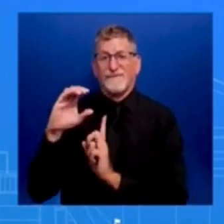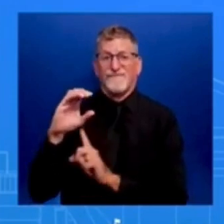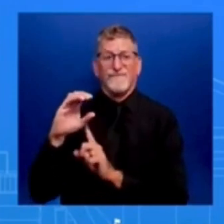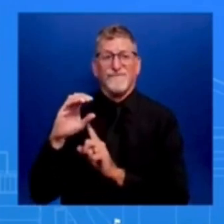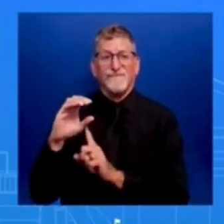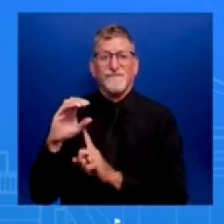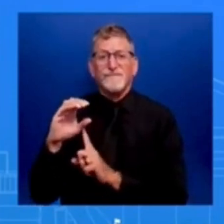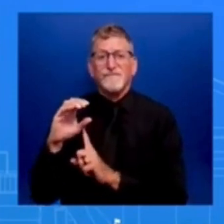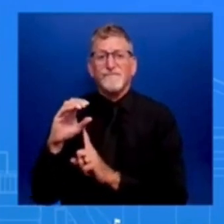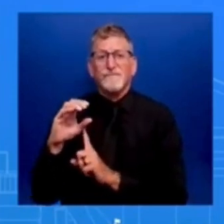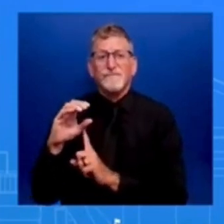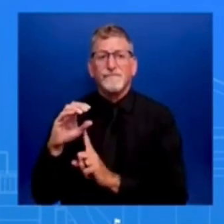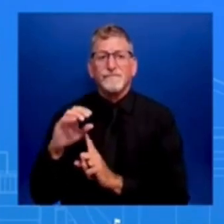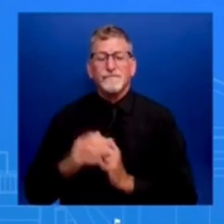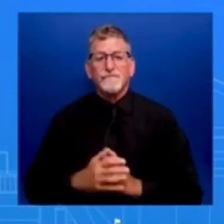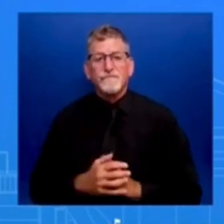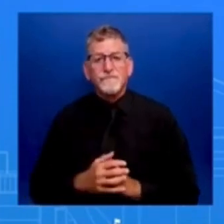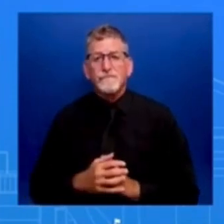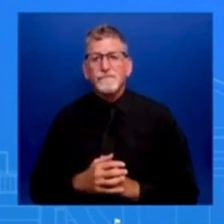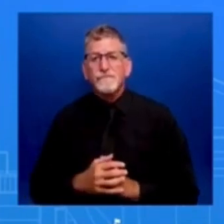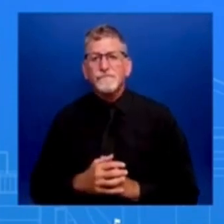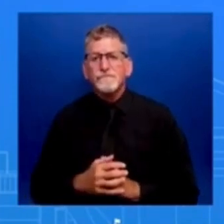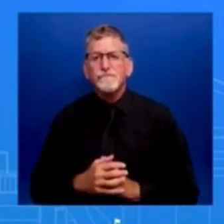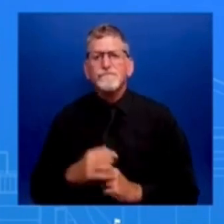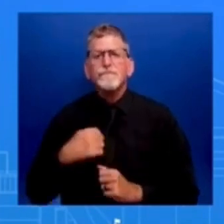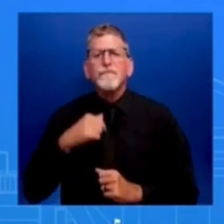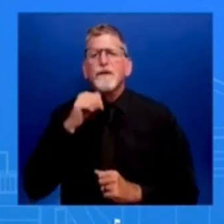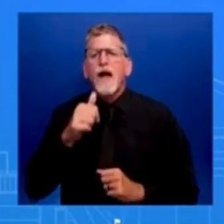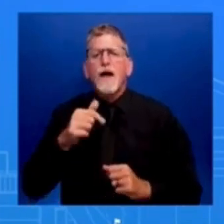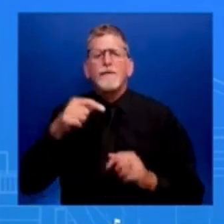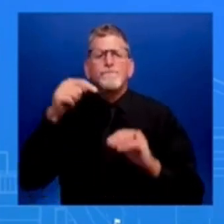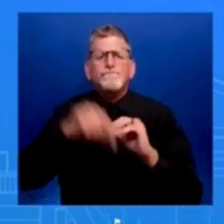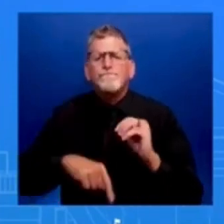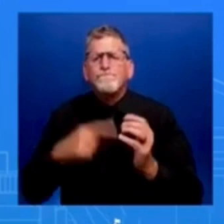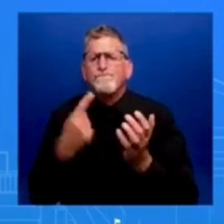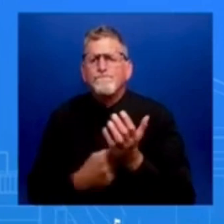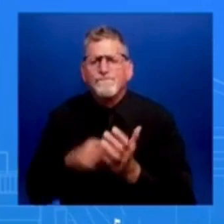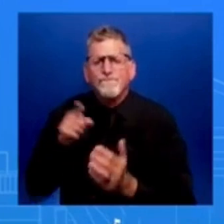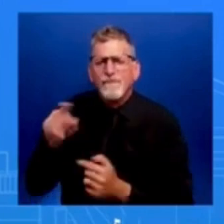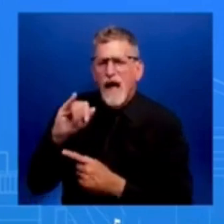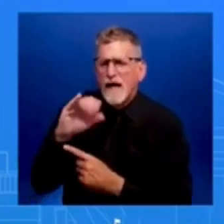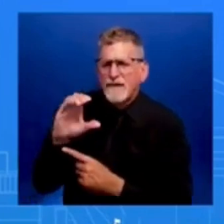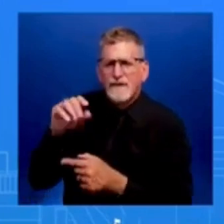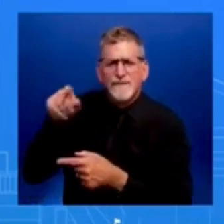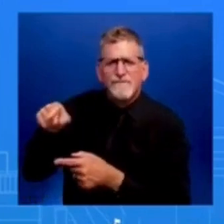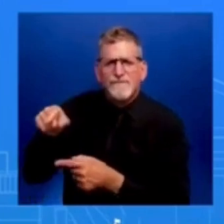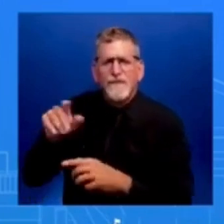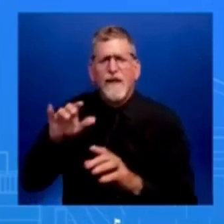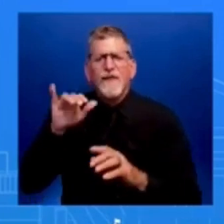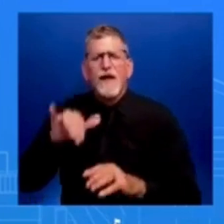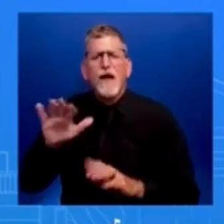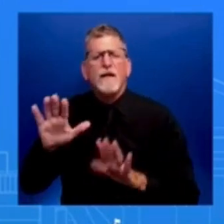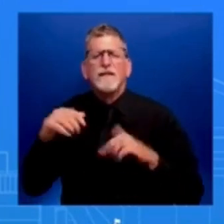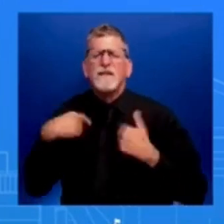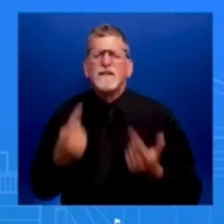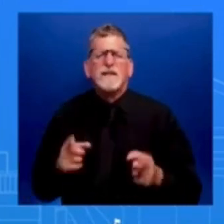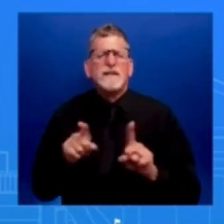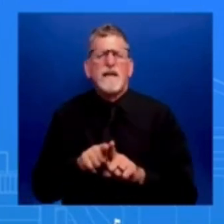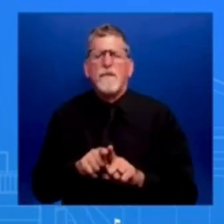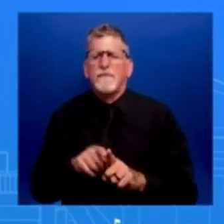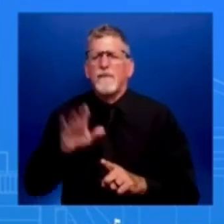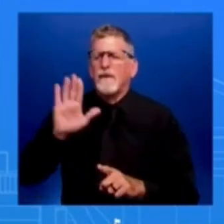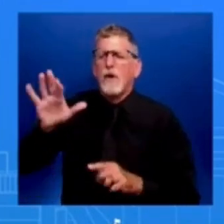we're not going to get into specifics of cooperation, which is consistent with the court's practice of treating requests for cooperation